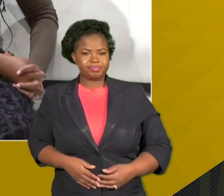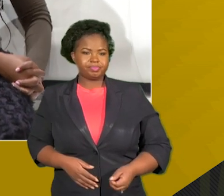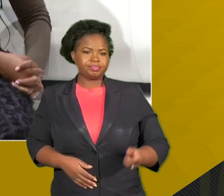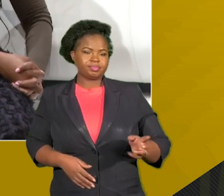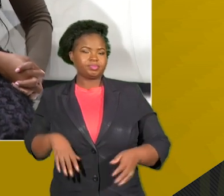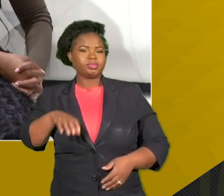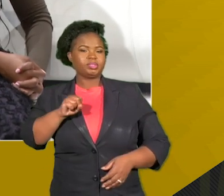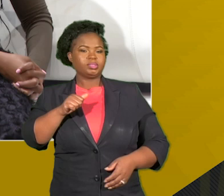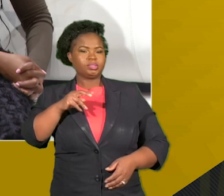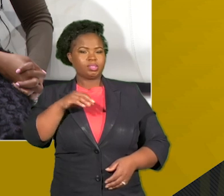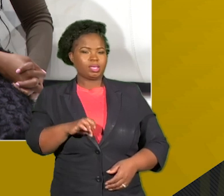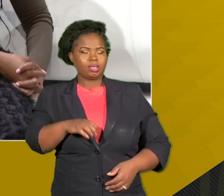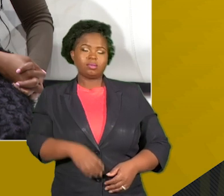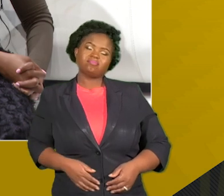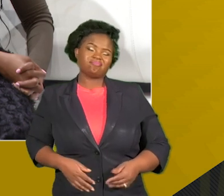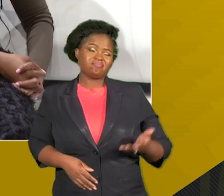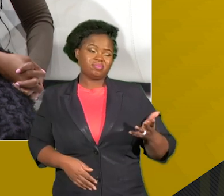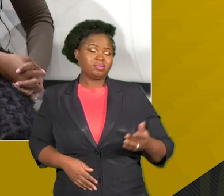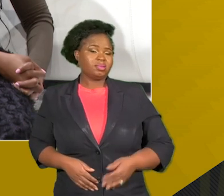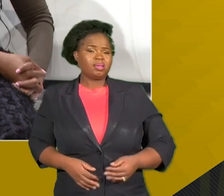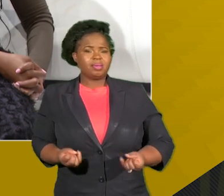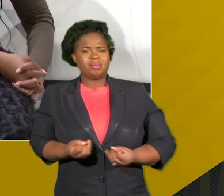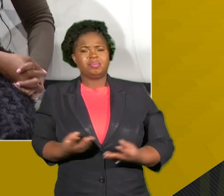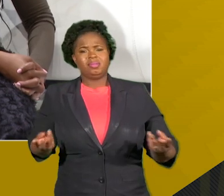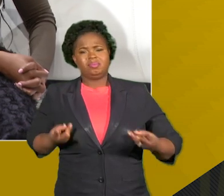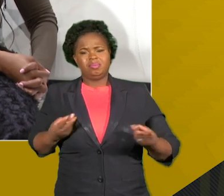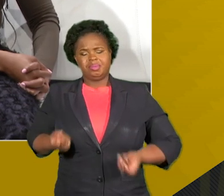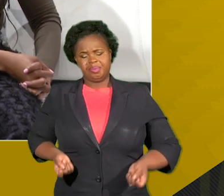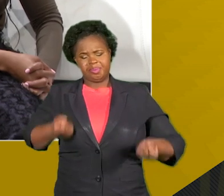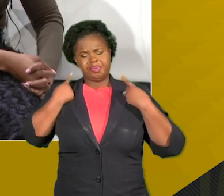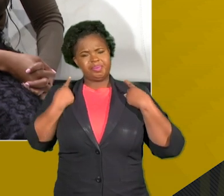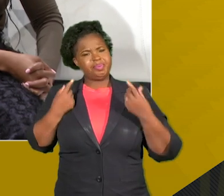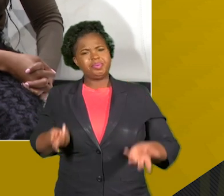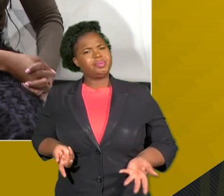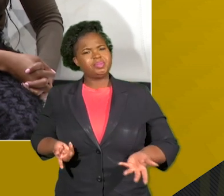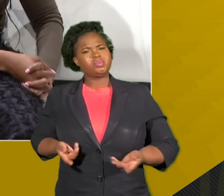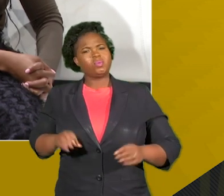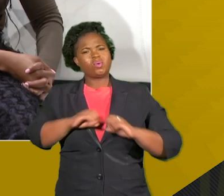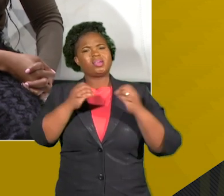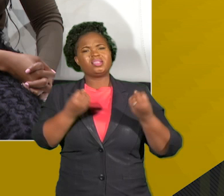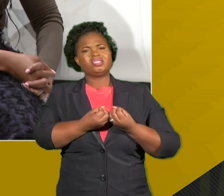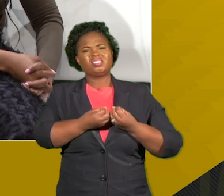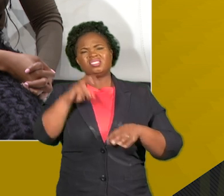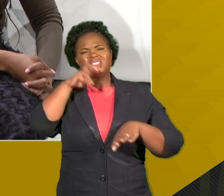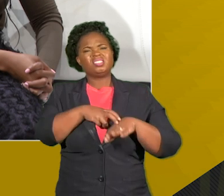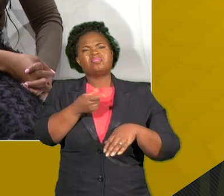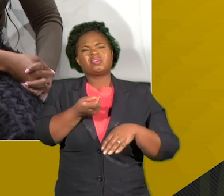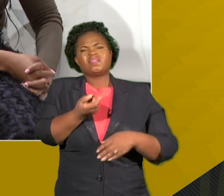Sine, because it seems as if some people don't understand why do our organization need money in the first